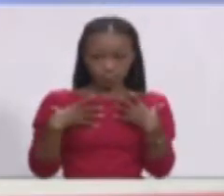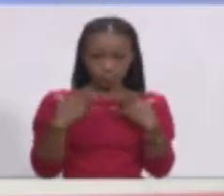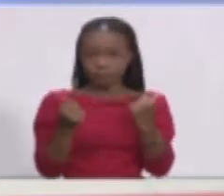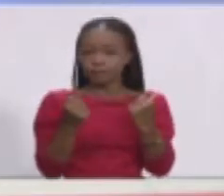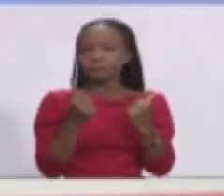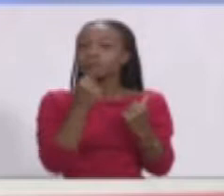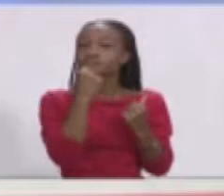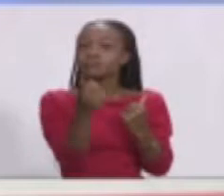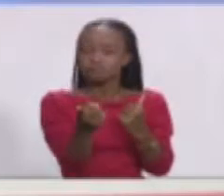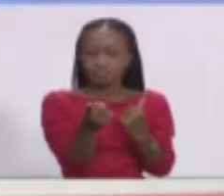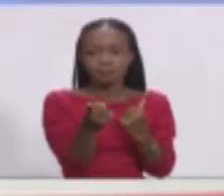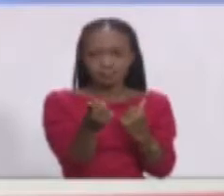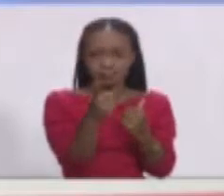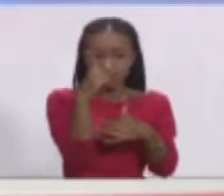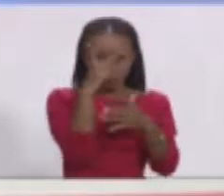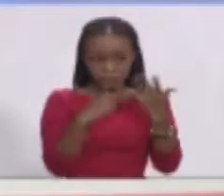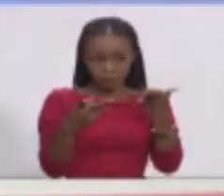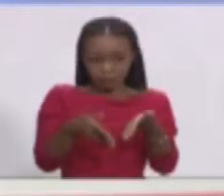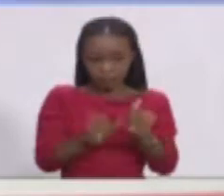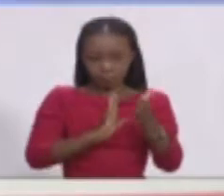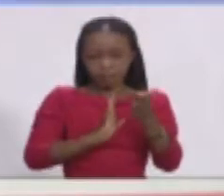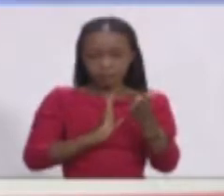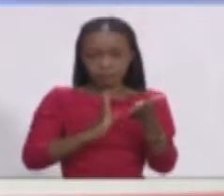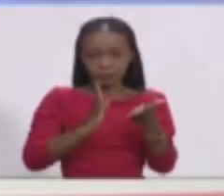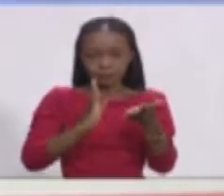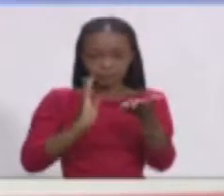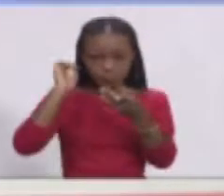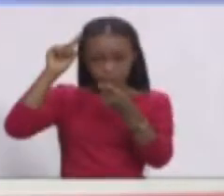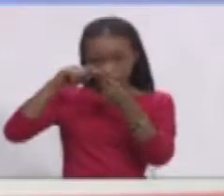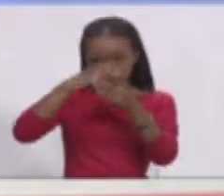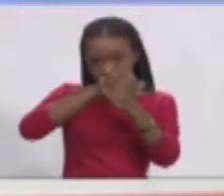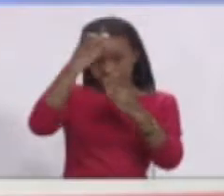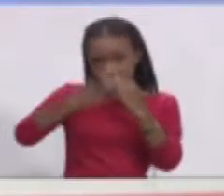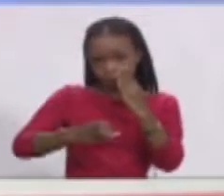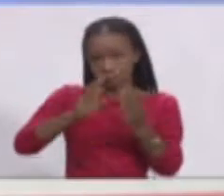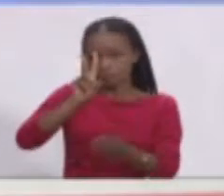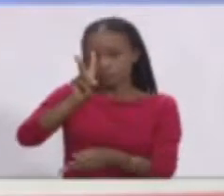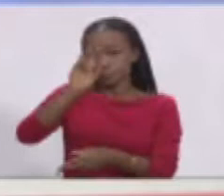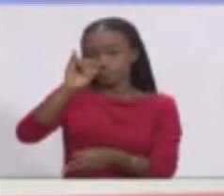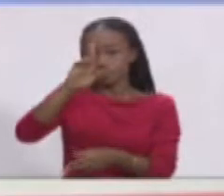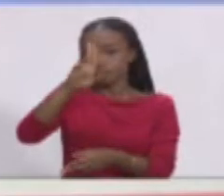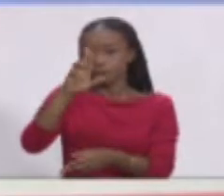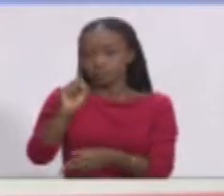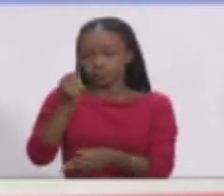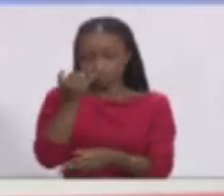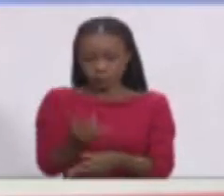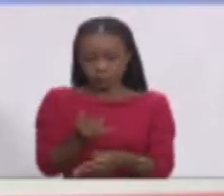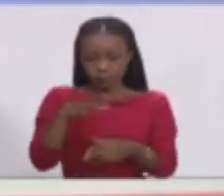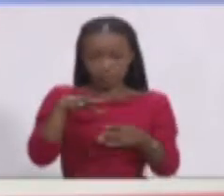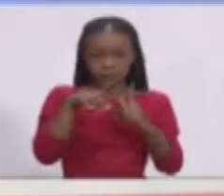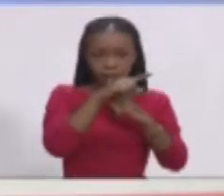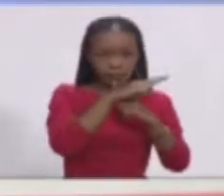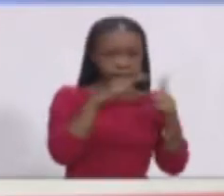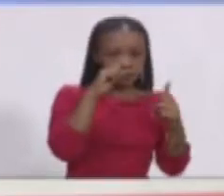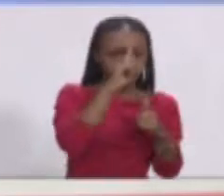Kagwe reiterated his stand over the measures aimed at curbing the deadly virus, which has so far claimed one person in